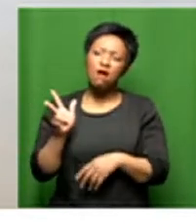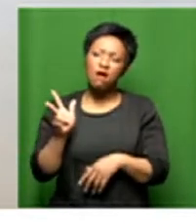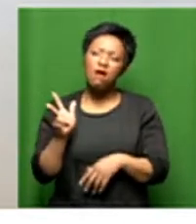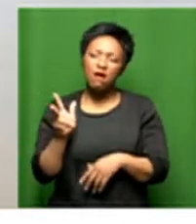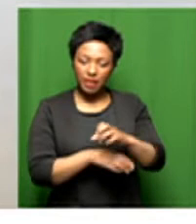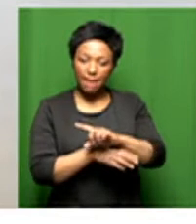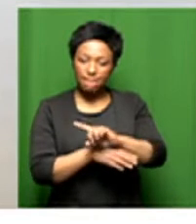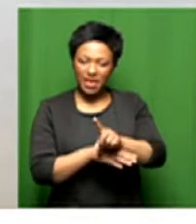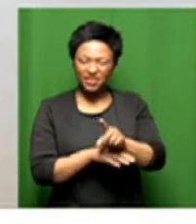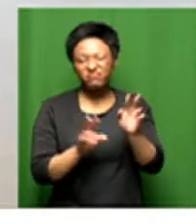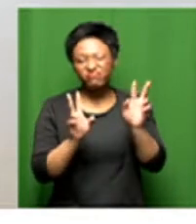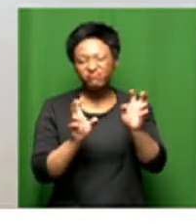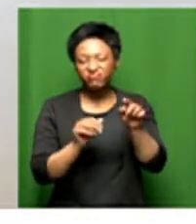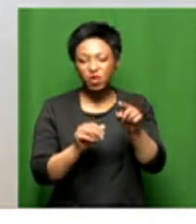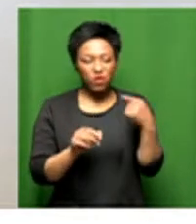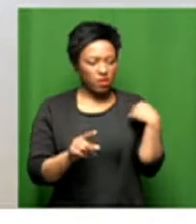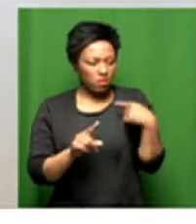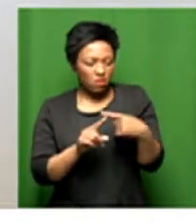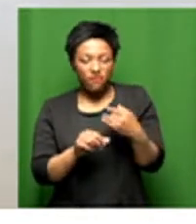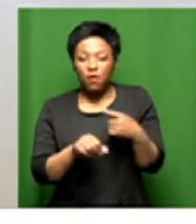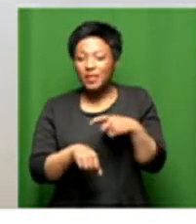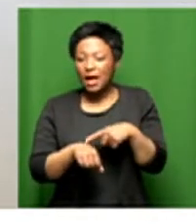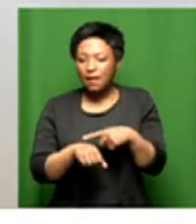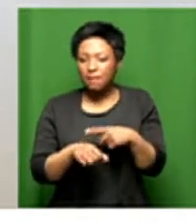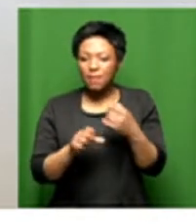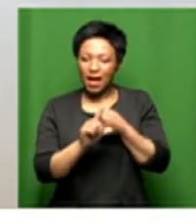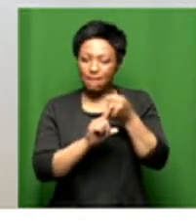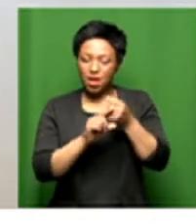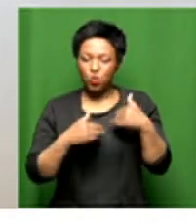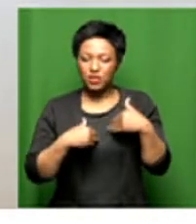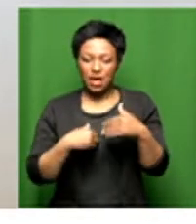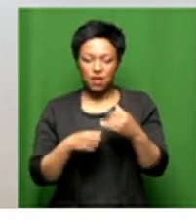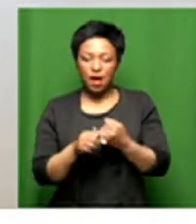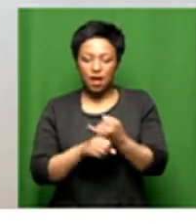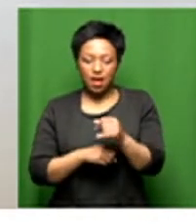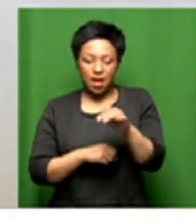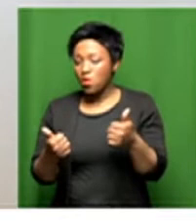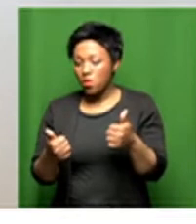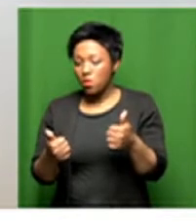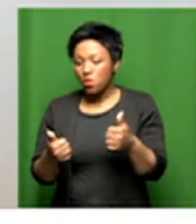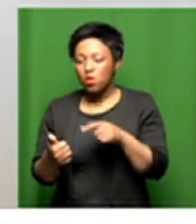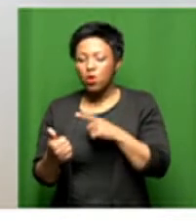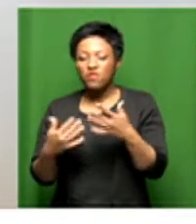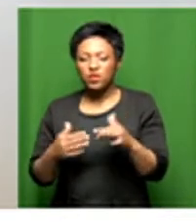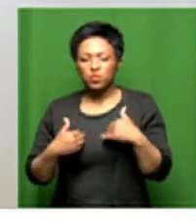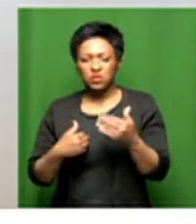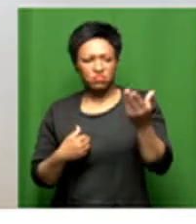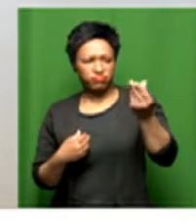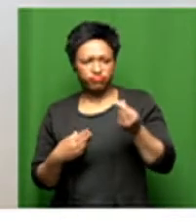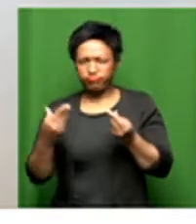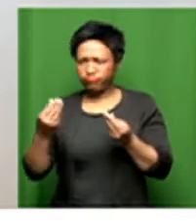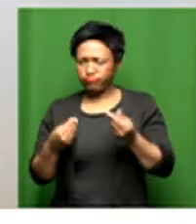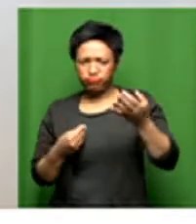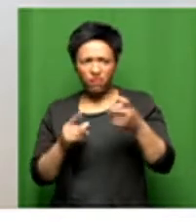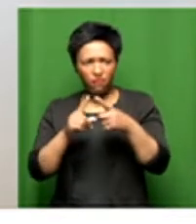to propose, to send us their work, their aesthetics, just 2 to 5 images,